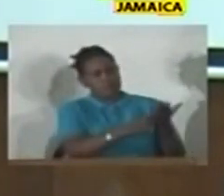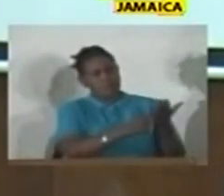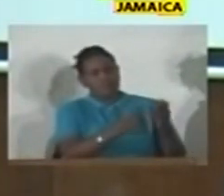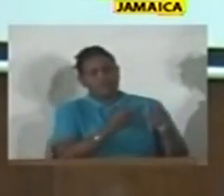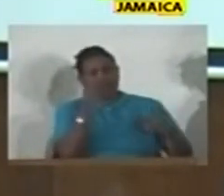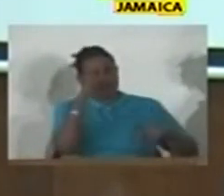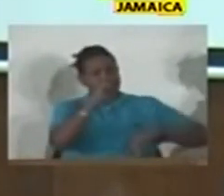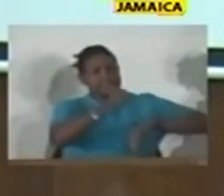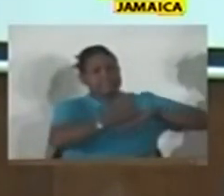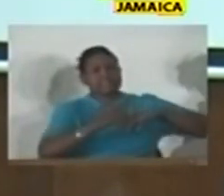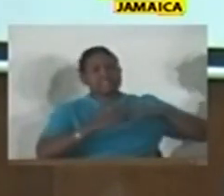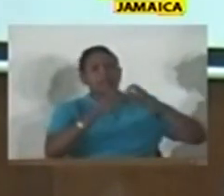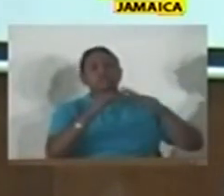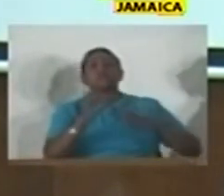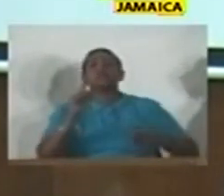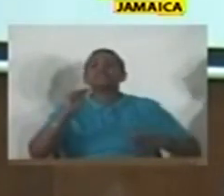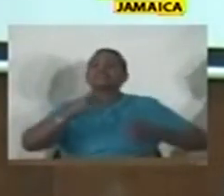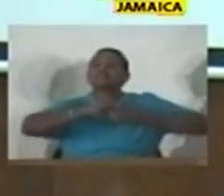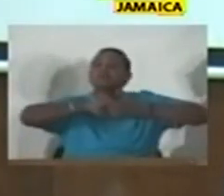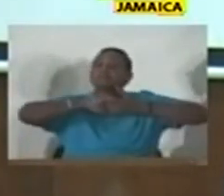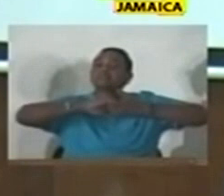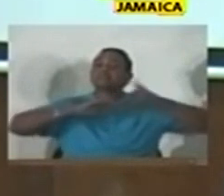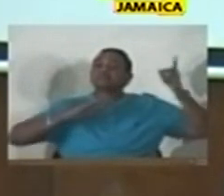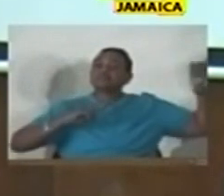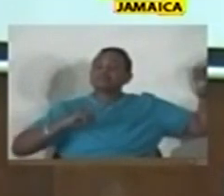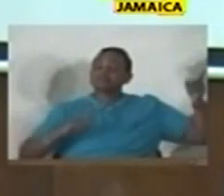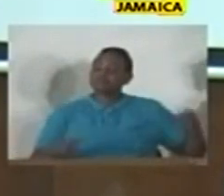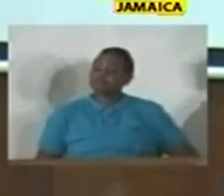to be established in St. Thomas.